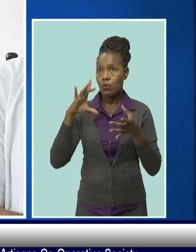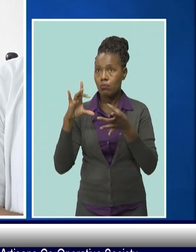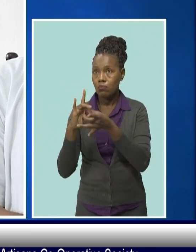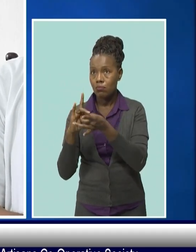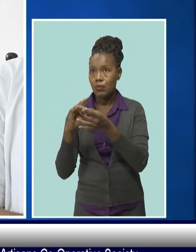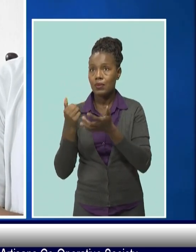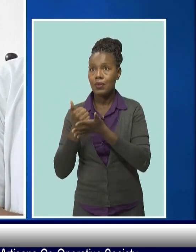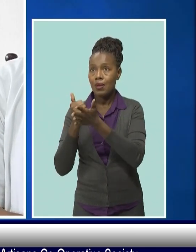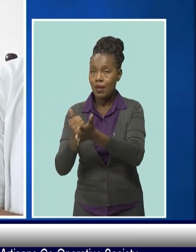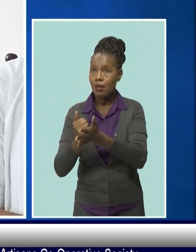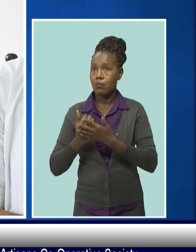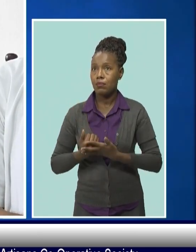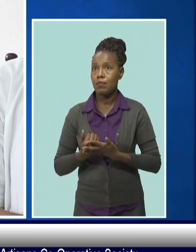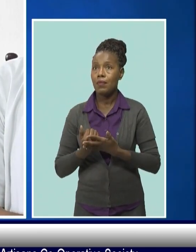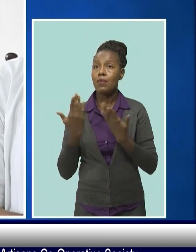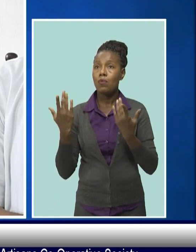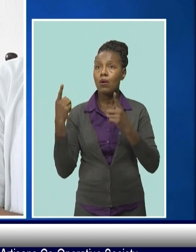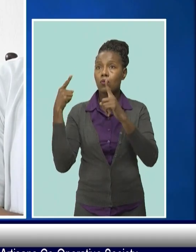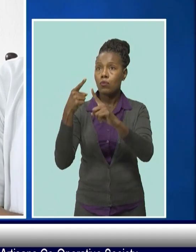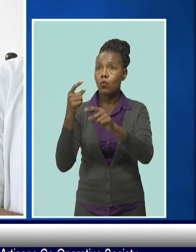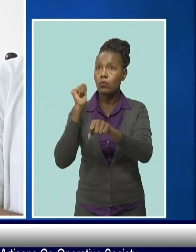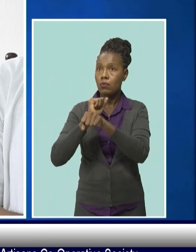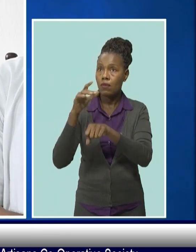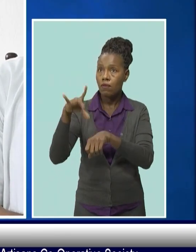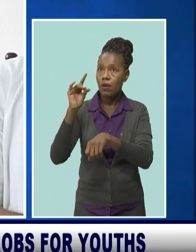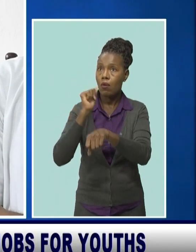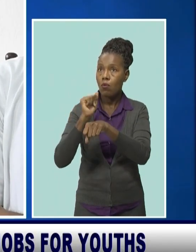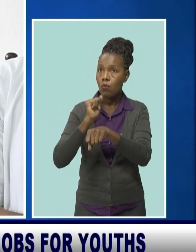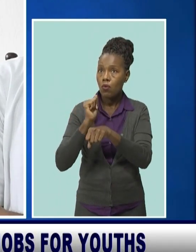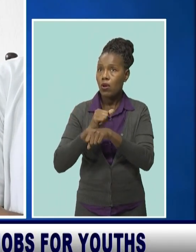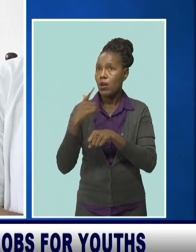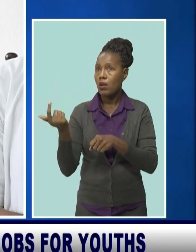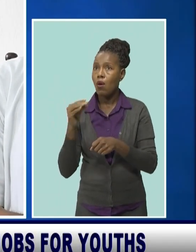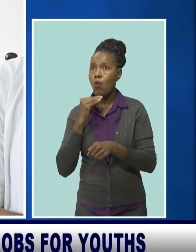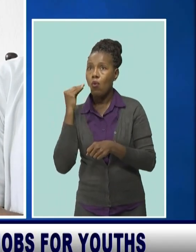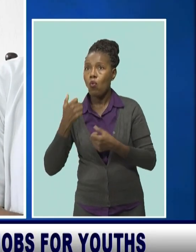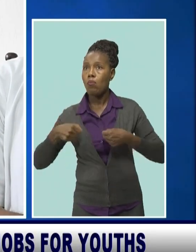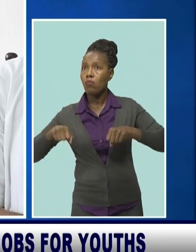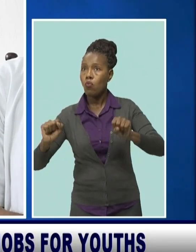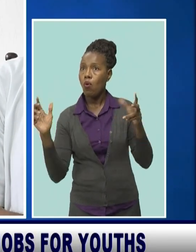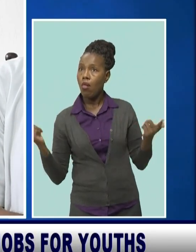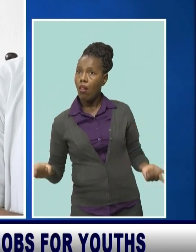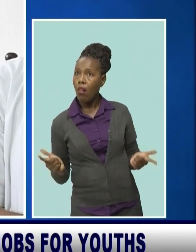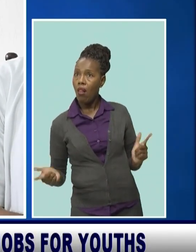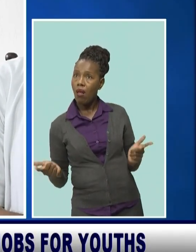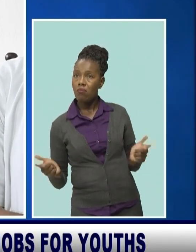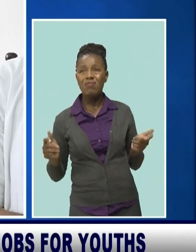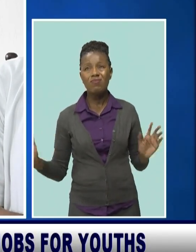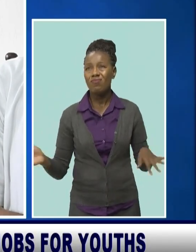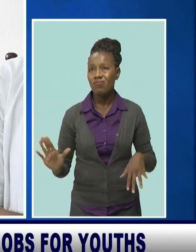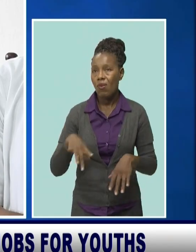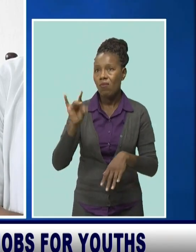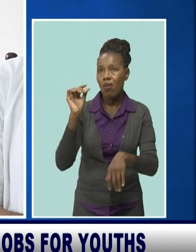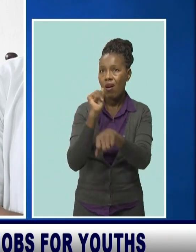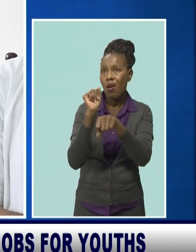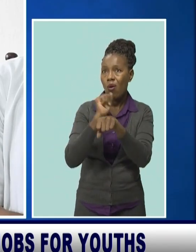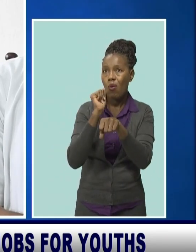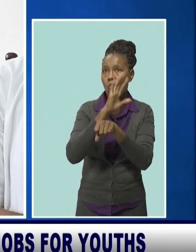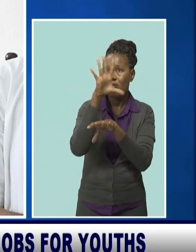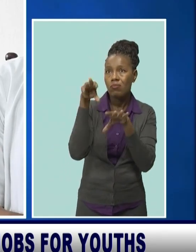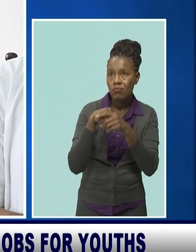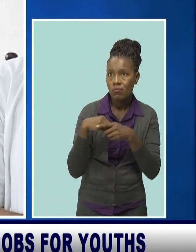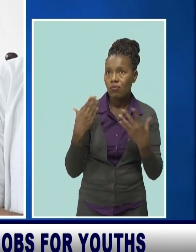Limited, to give them employment, to be able to take them off the block and be able to engage them with the cooperative through the Ministry